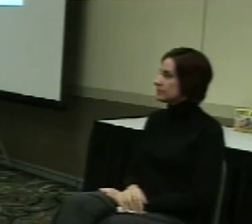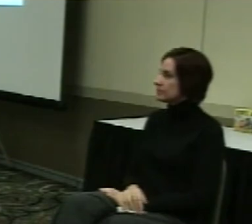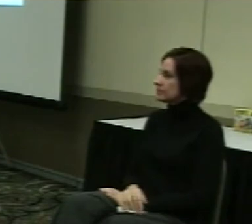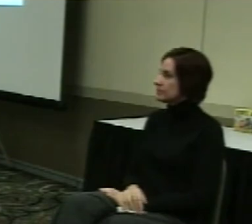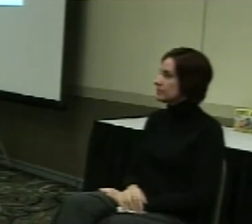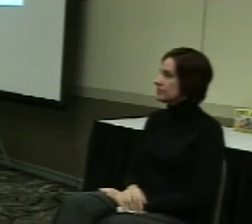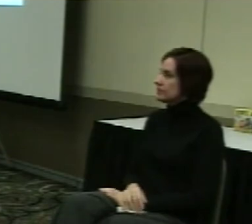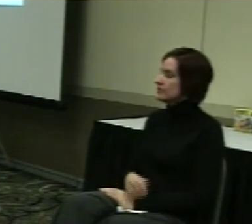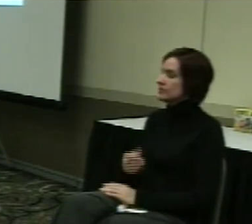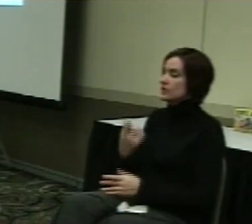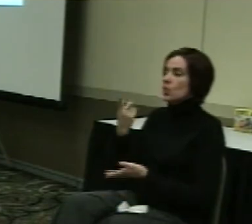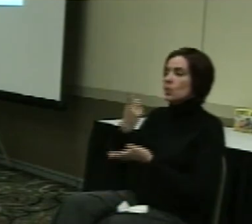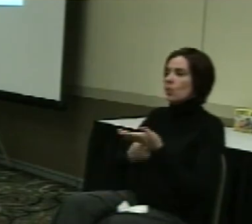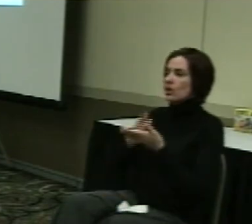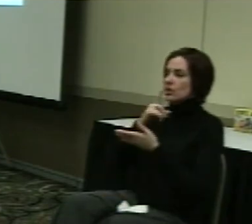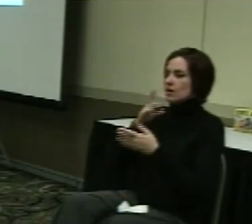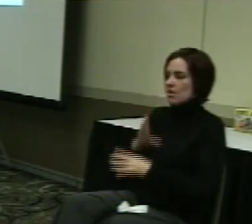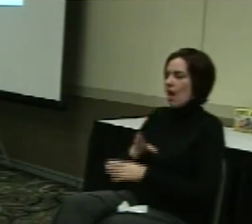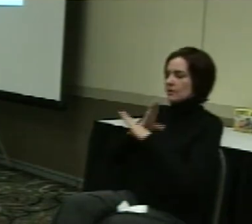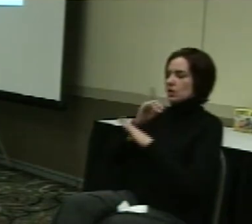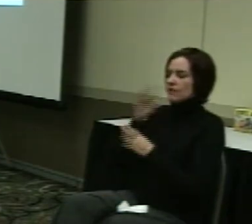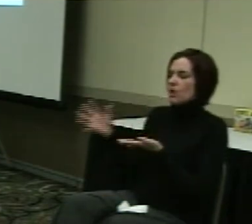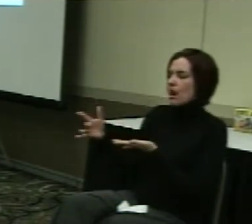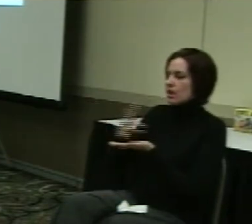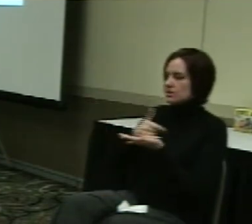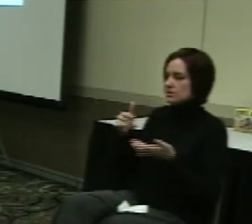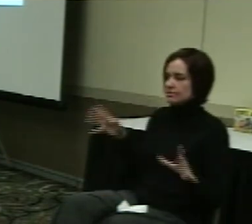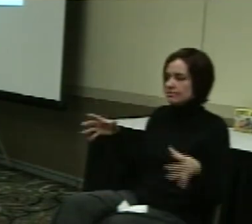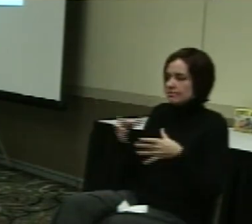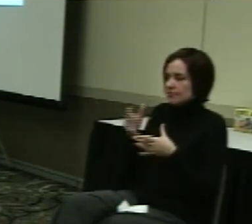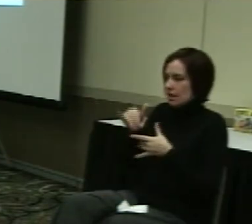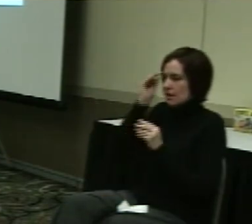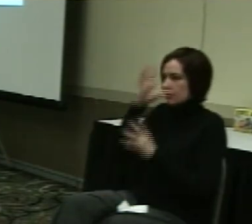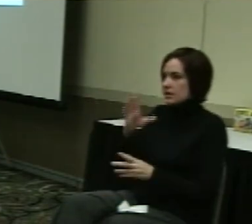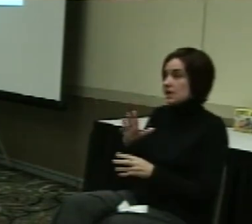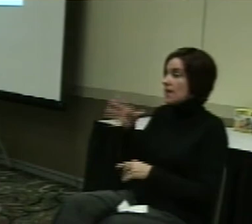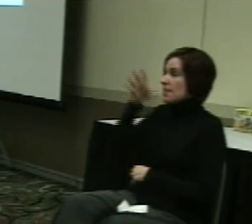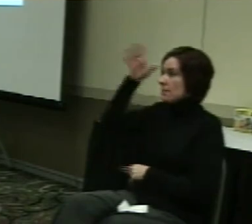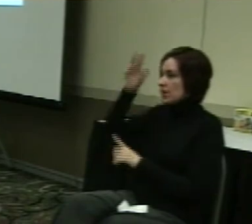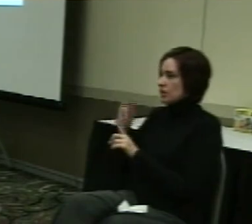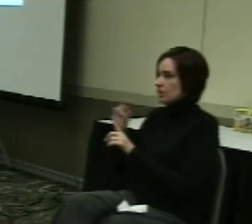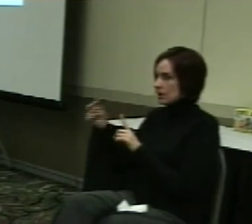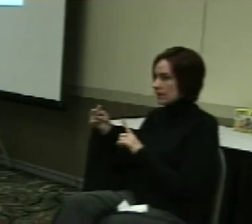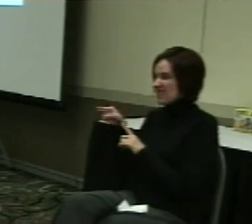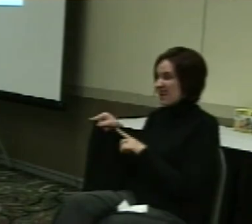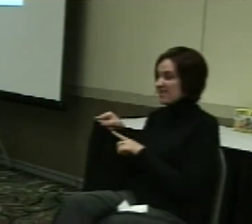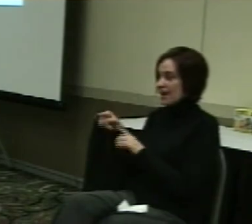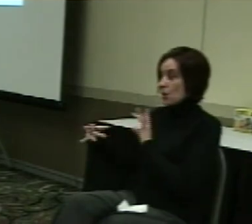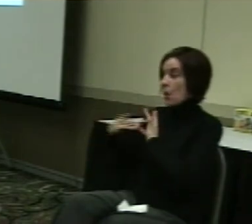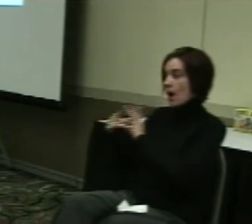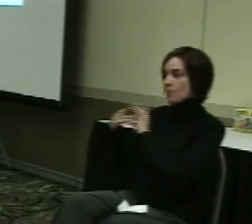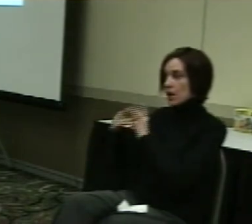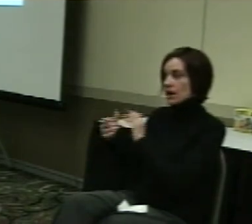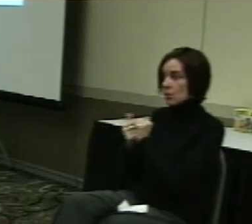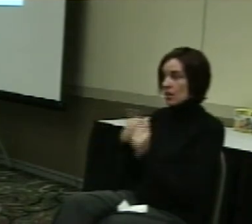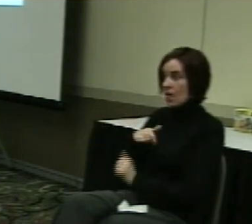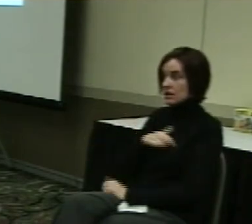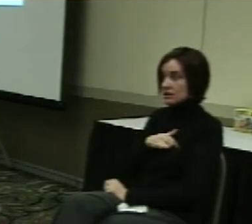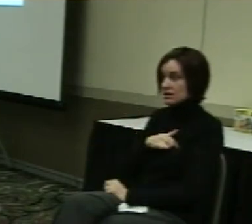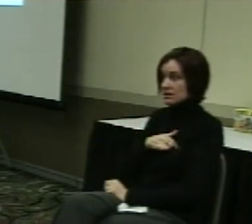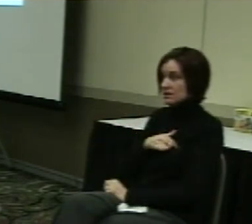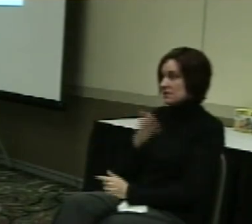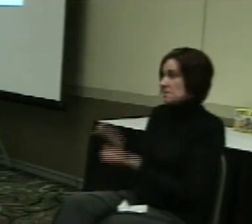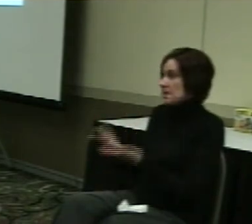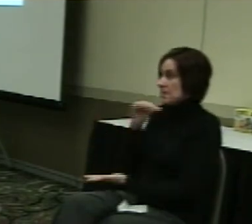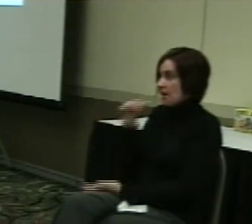What are the obstacles to aggregating data? How do you pull in the parents' perspective? And are they working with you? That's a very big, hard, challenging